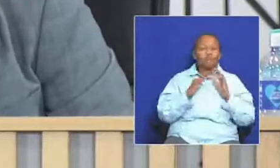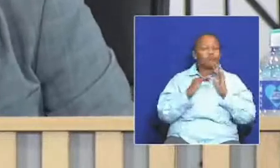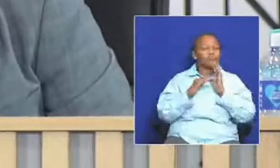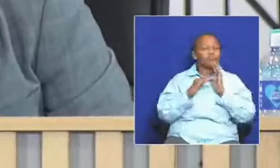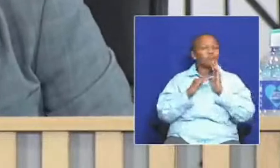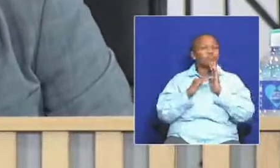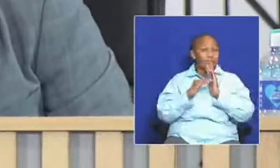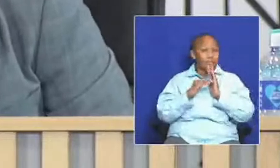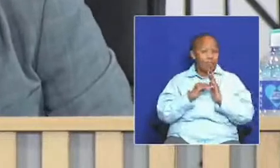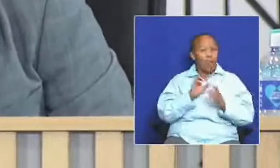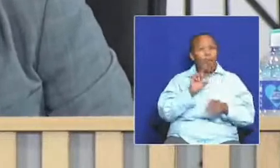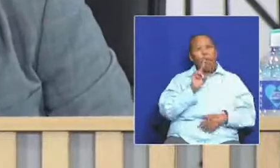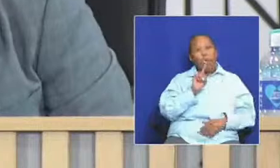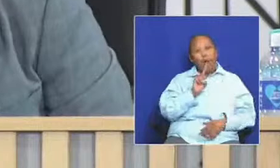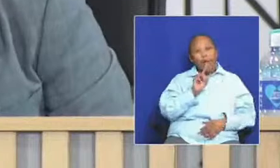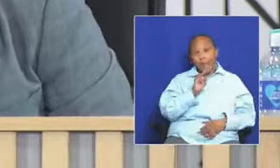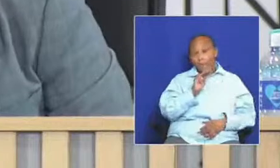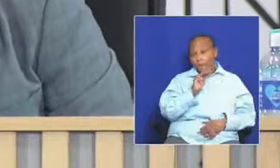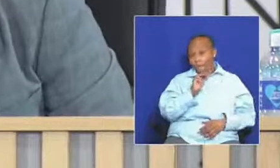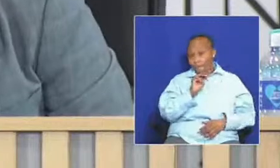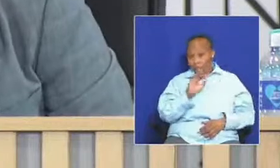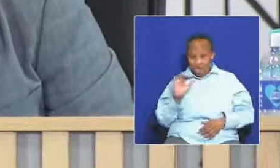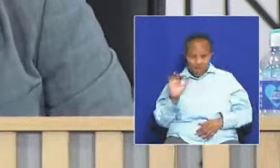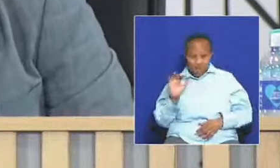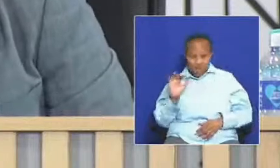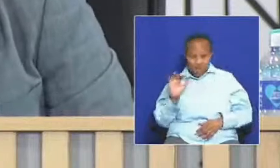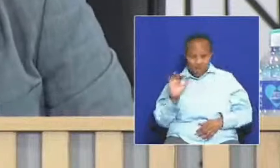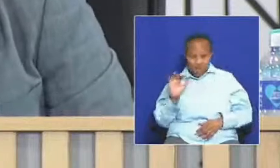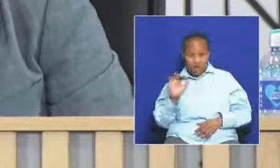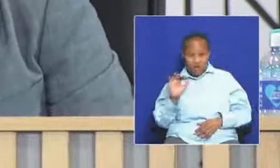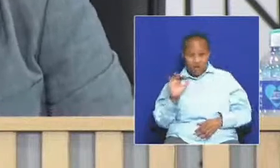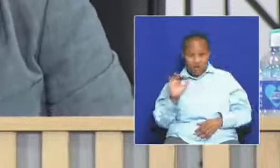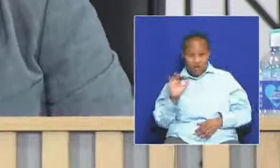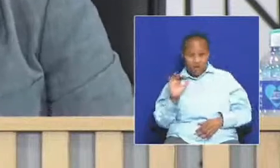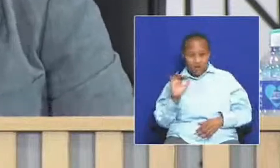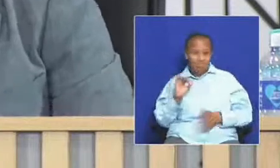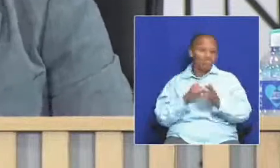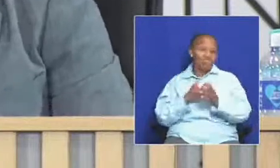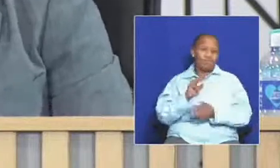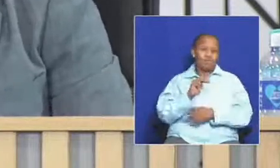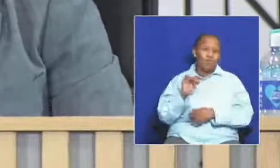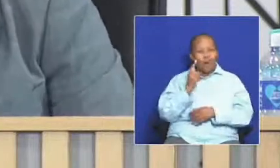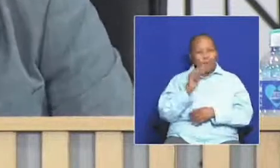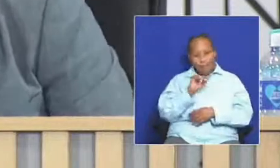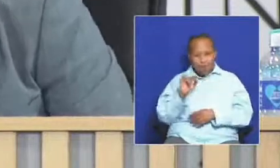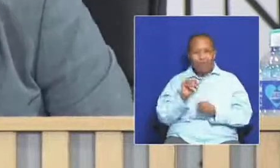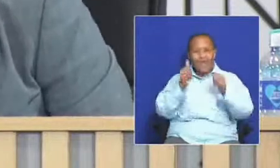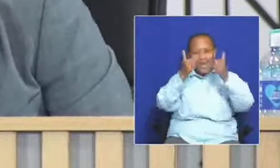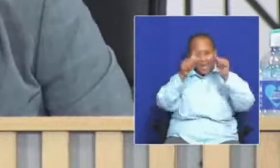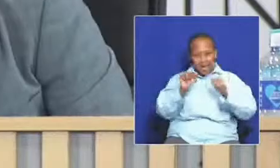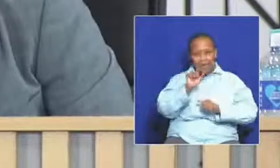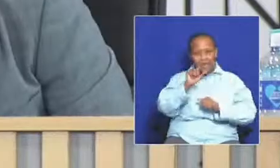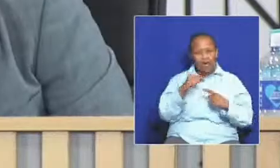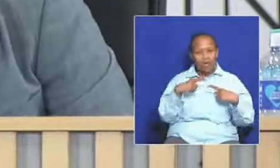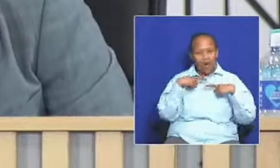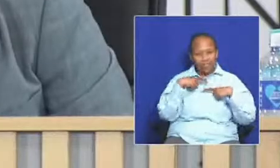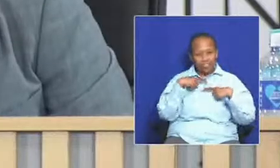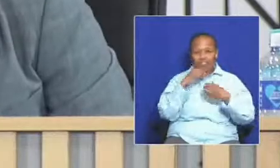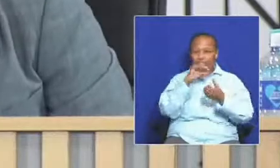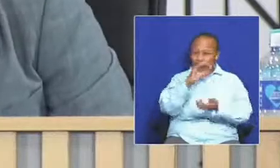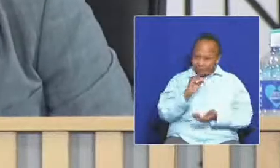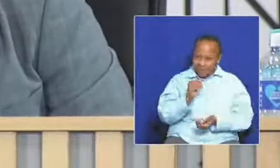it's an example. In his account, should I get the RFQ first?